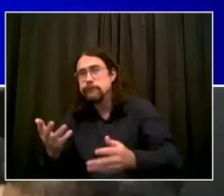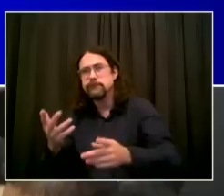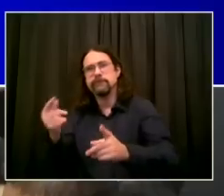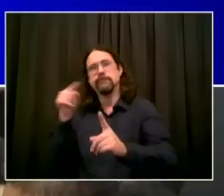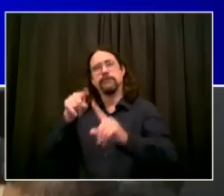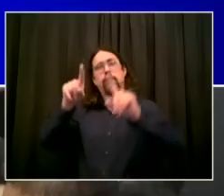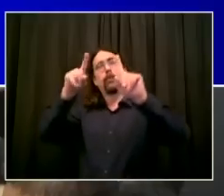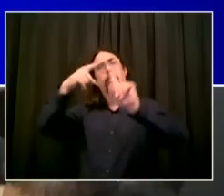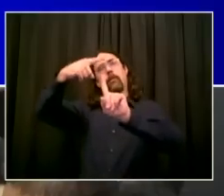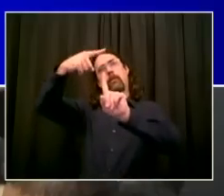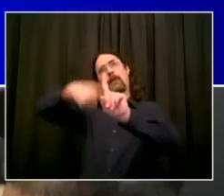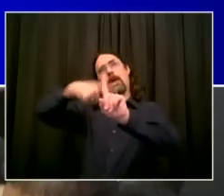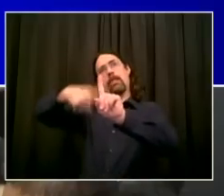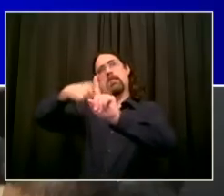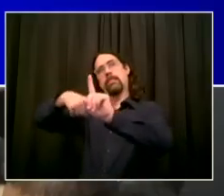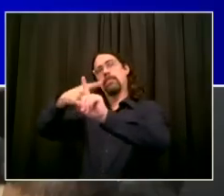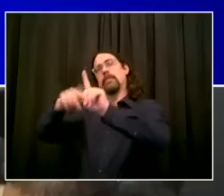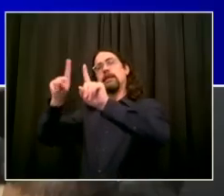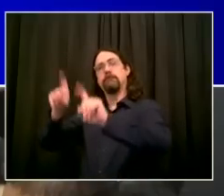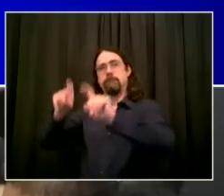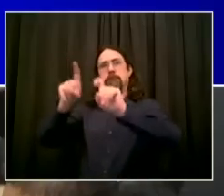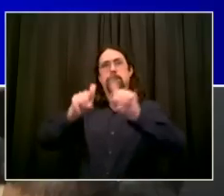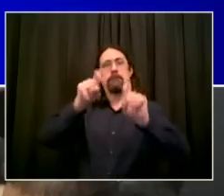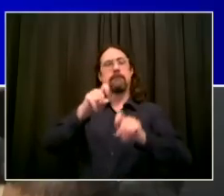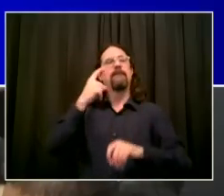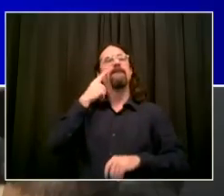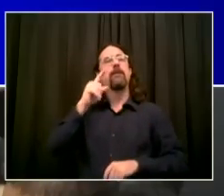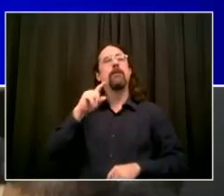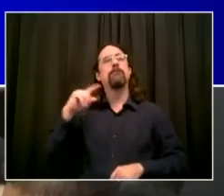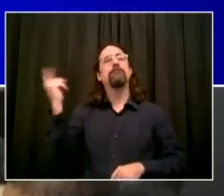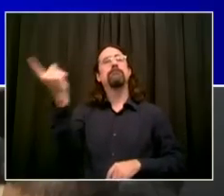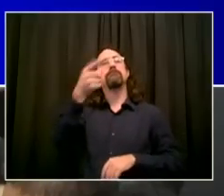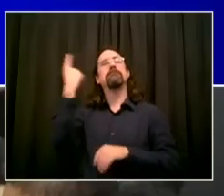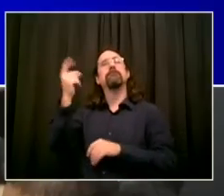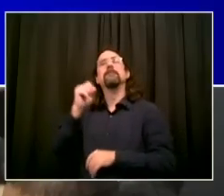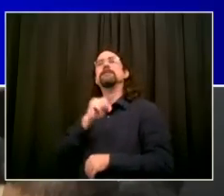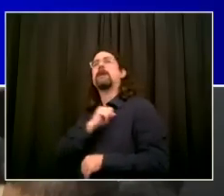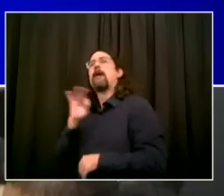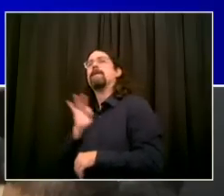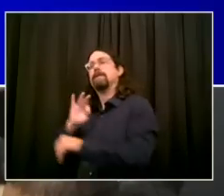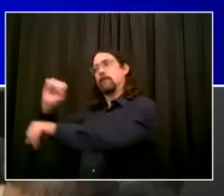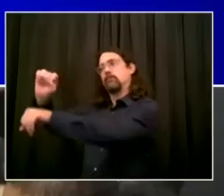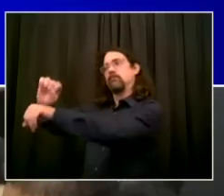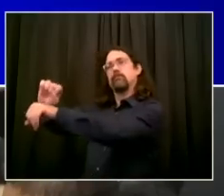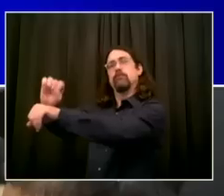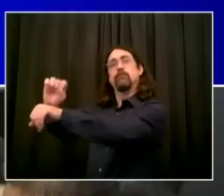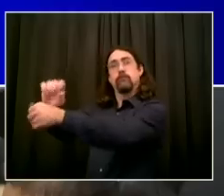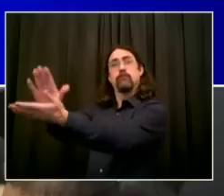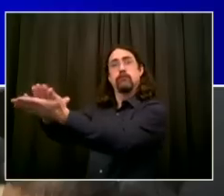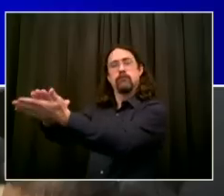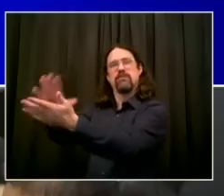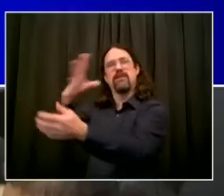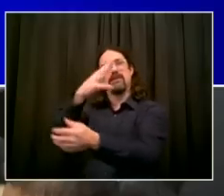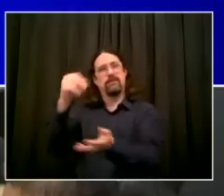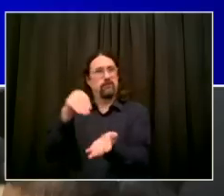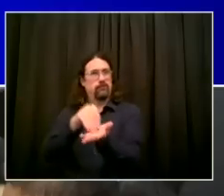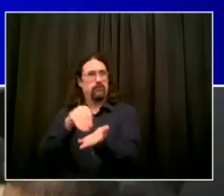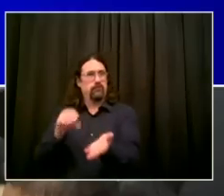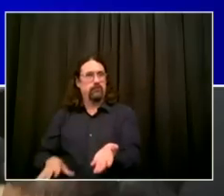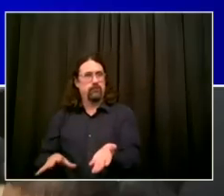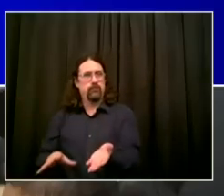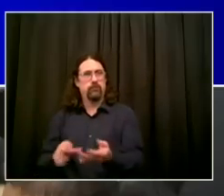is a requirement of being part of the in-person school community. So we're sending out additional guidance to parents to make that very